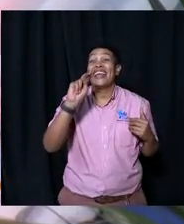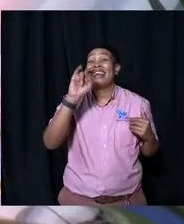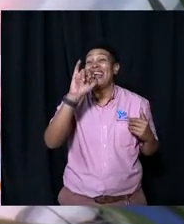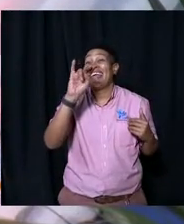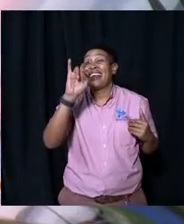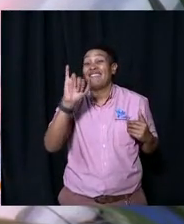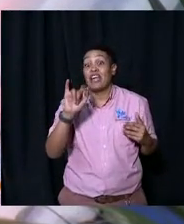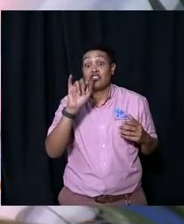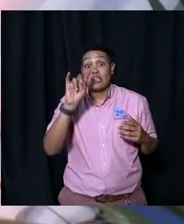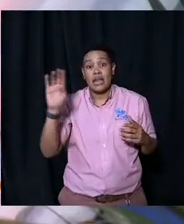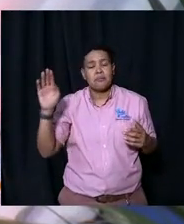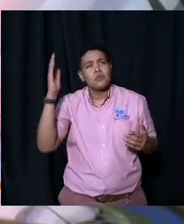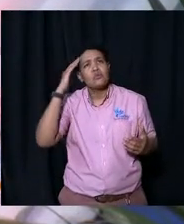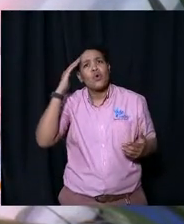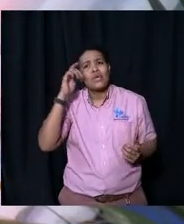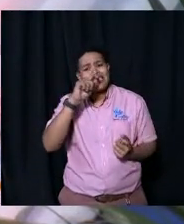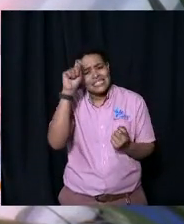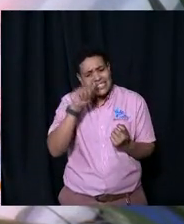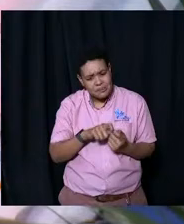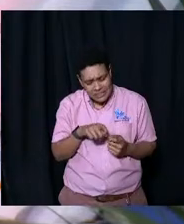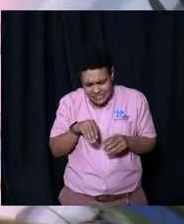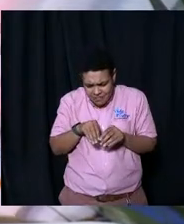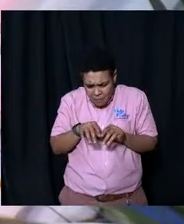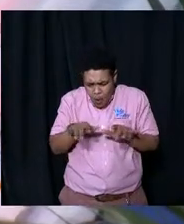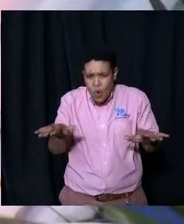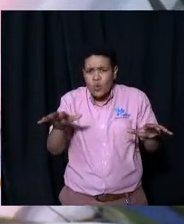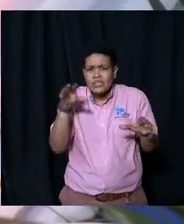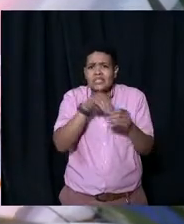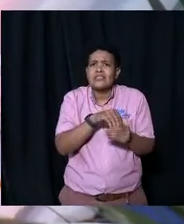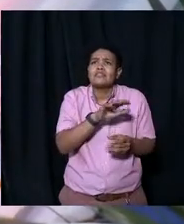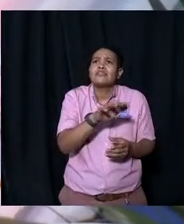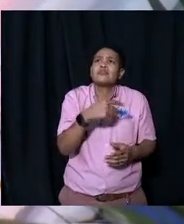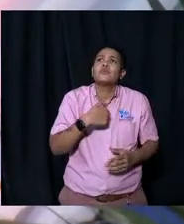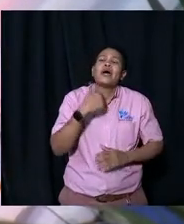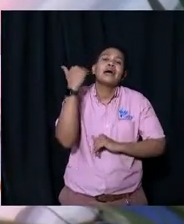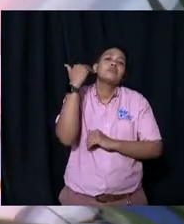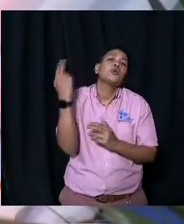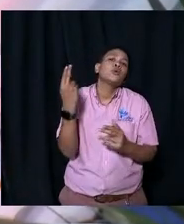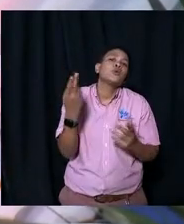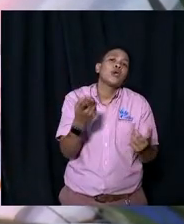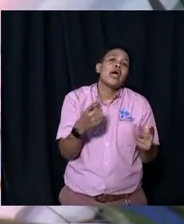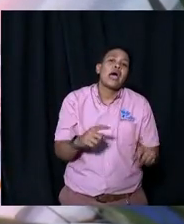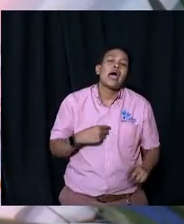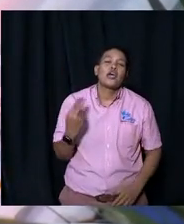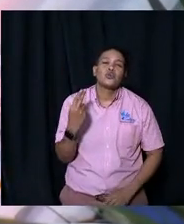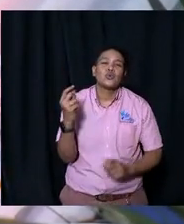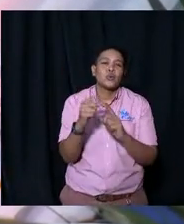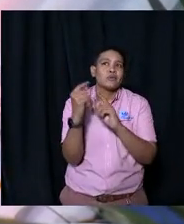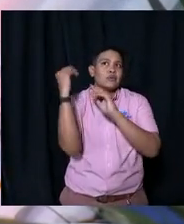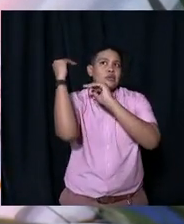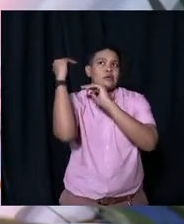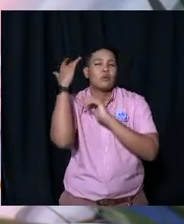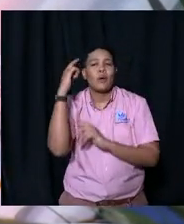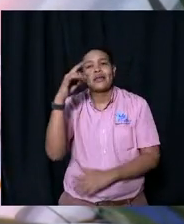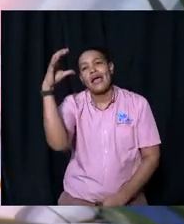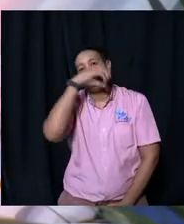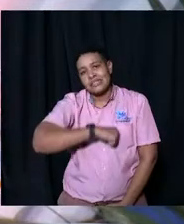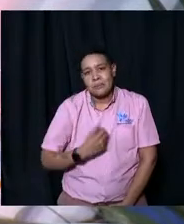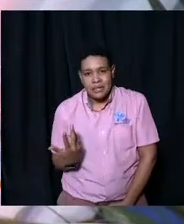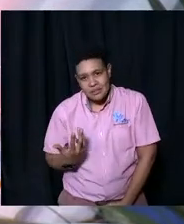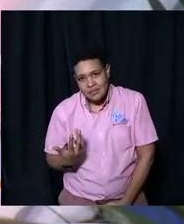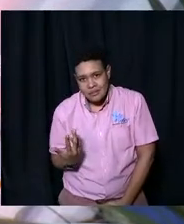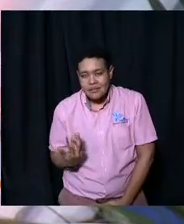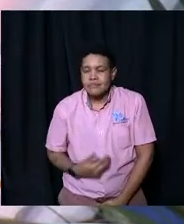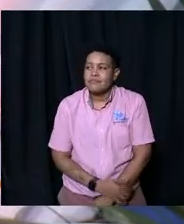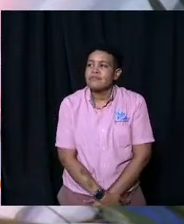of a specific pollutant, you know, we anticipate is being emitted. I use the word anticipate because these are estimates.